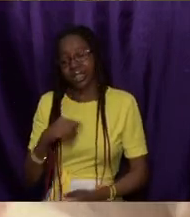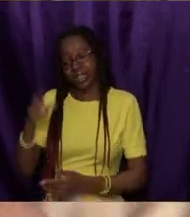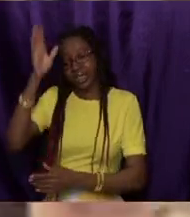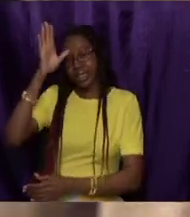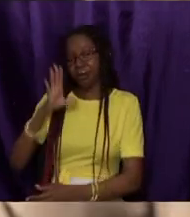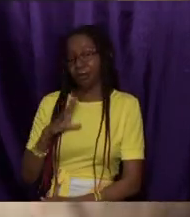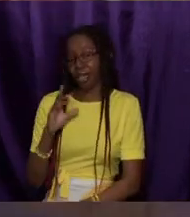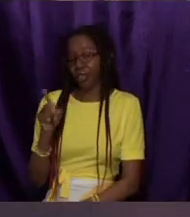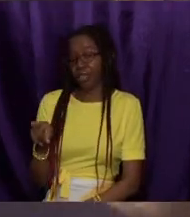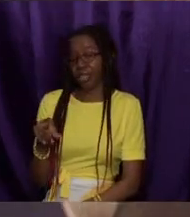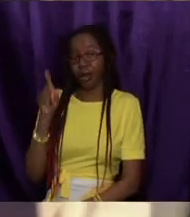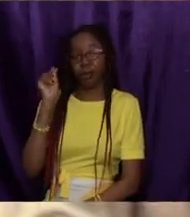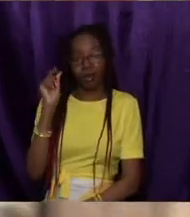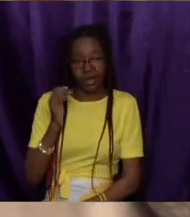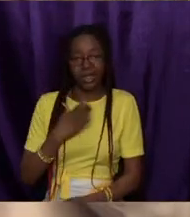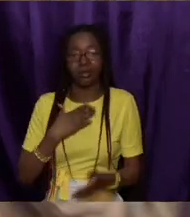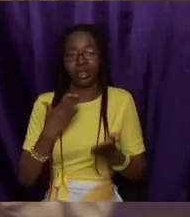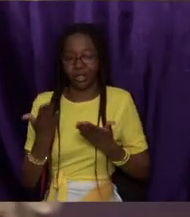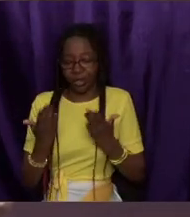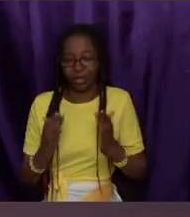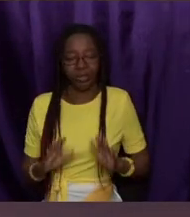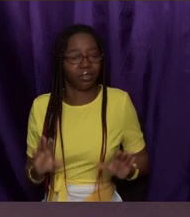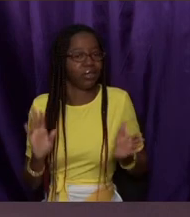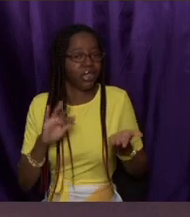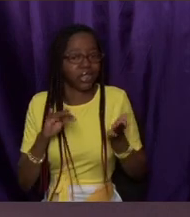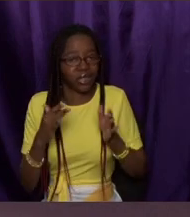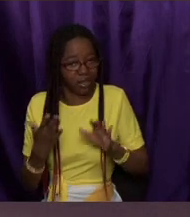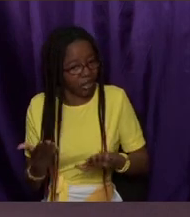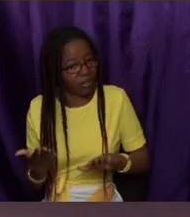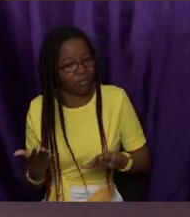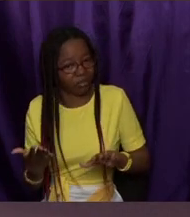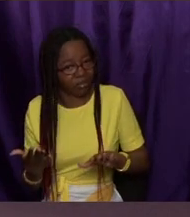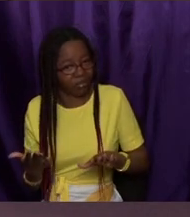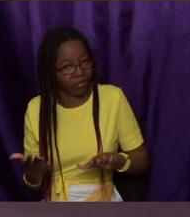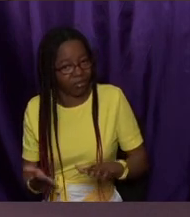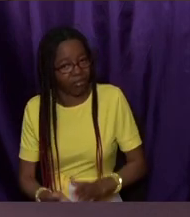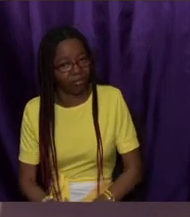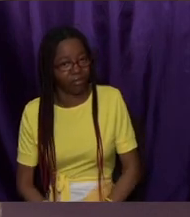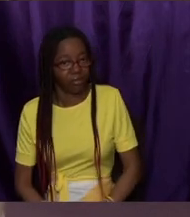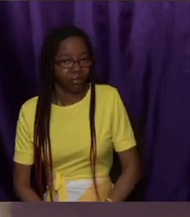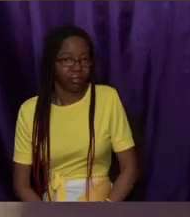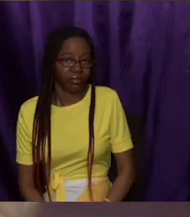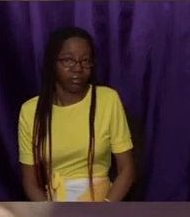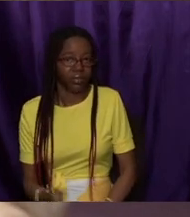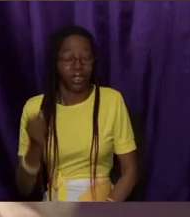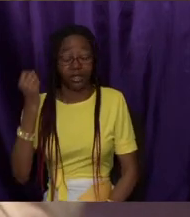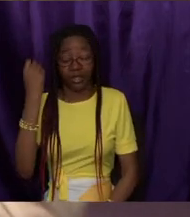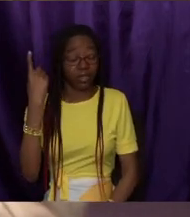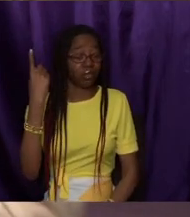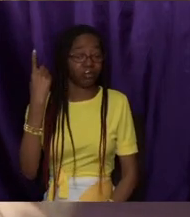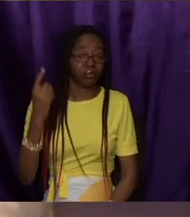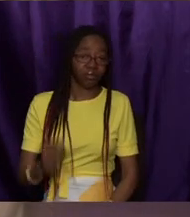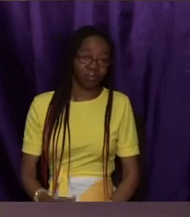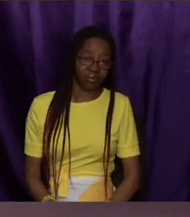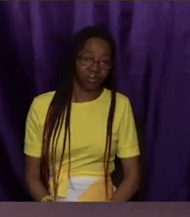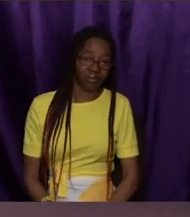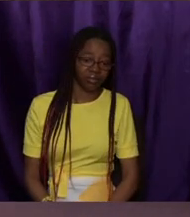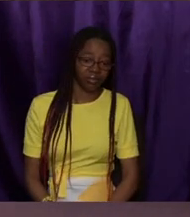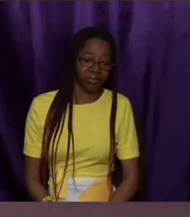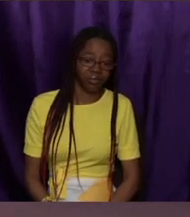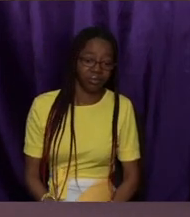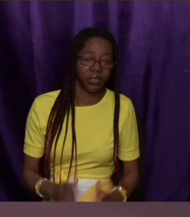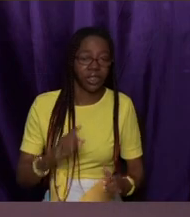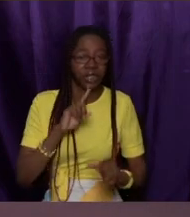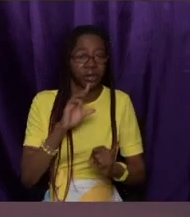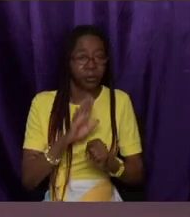Joshua, Moses, my servant, is dead. Hear me. The